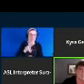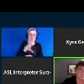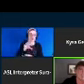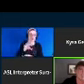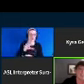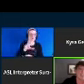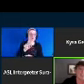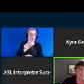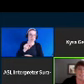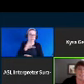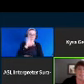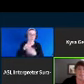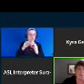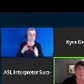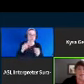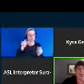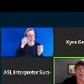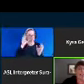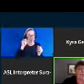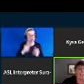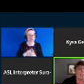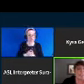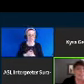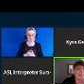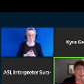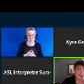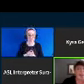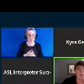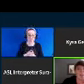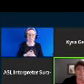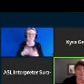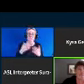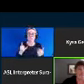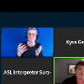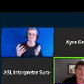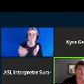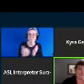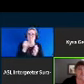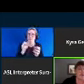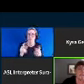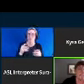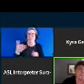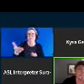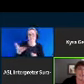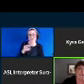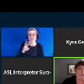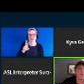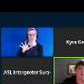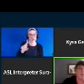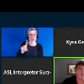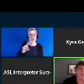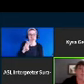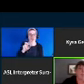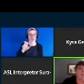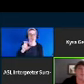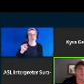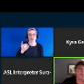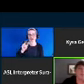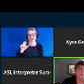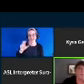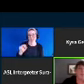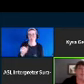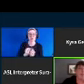5,720 participants. That's pretty amazing. Now I'd like to take the opportunity to introduce you to Richard Brannigan with the American Red